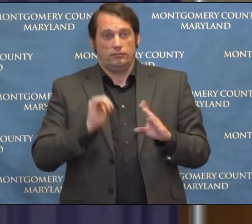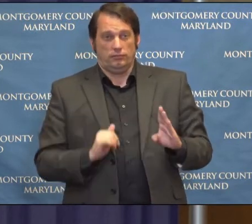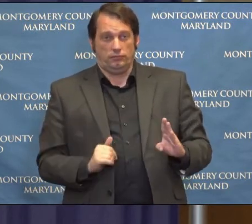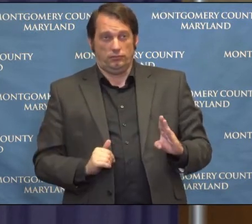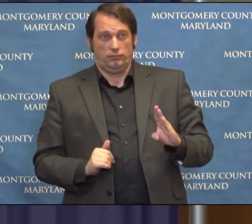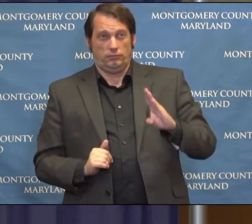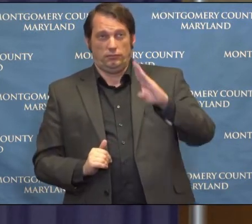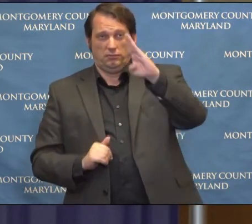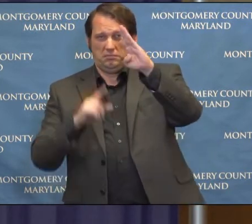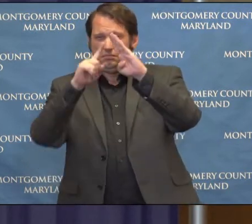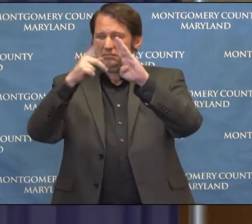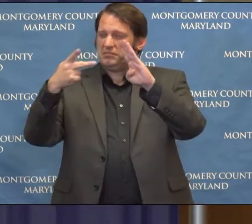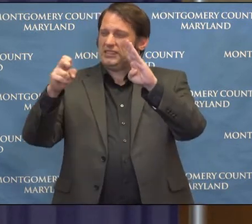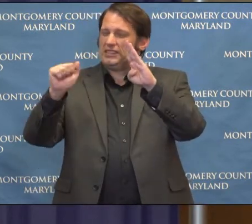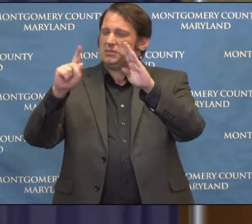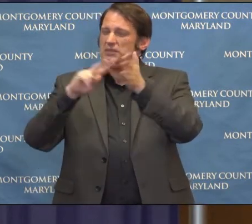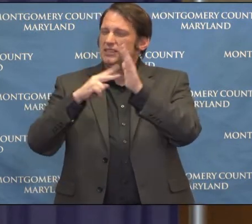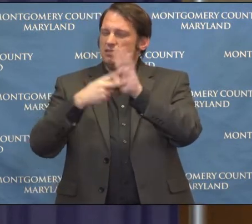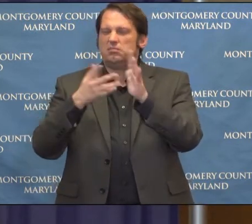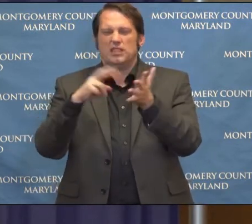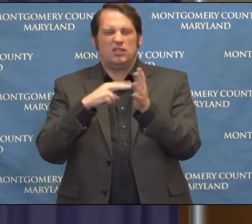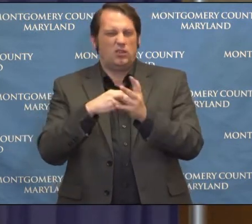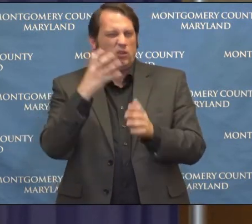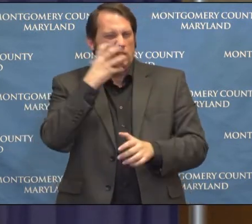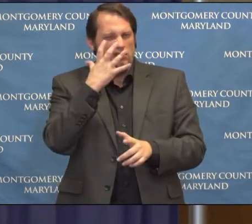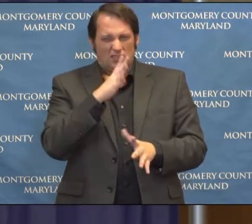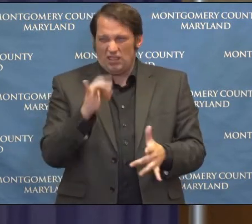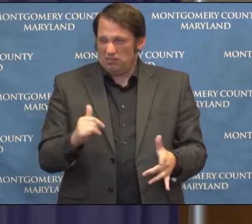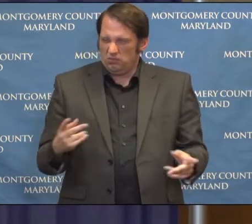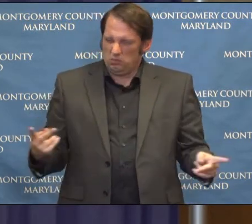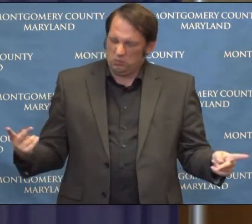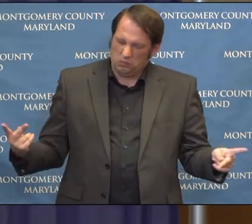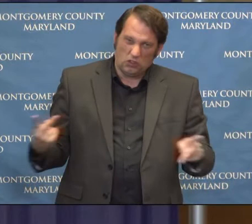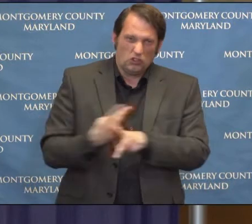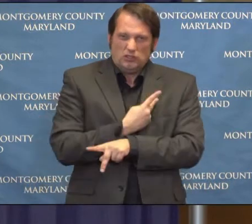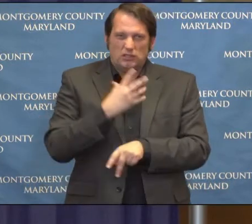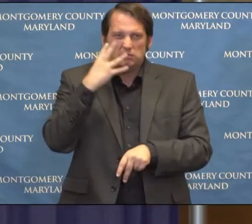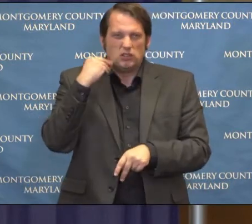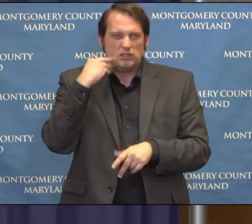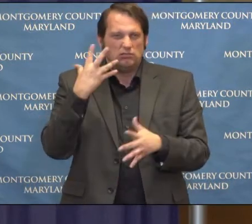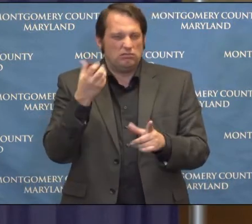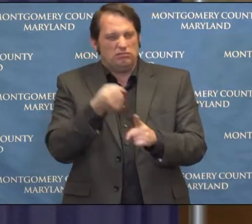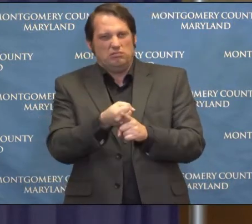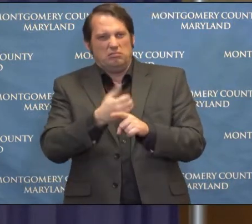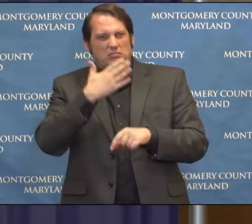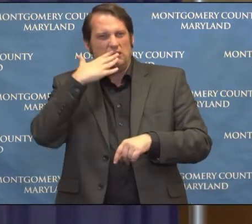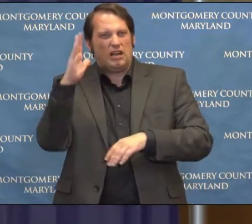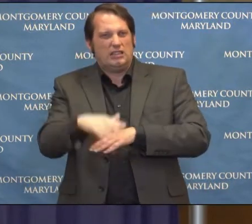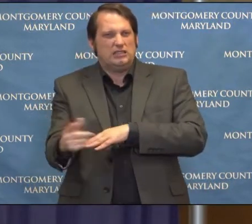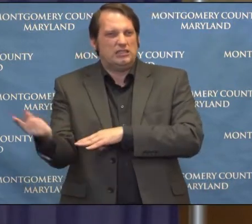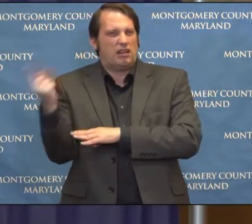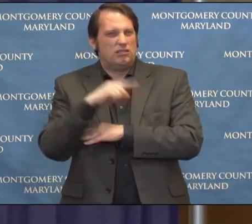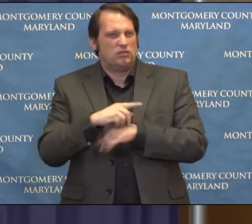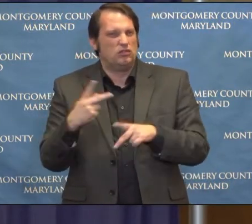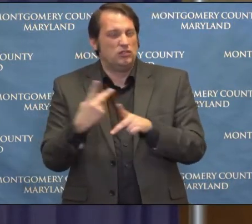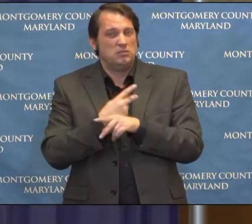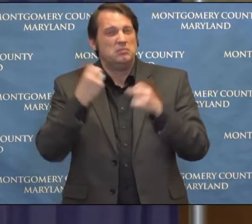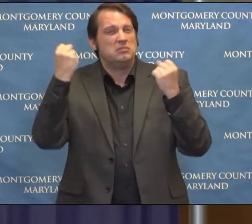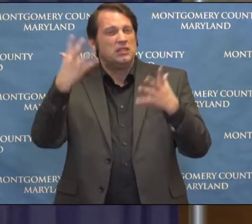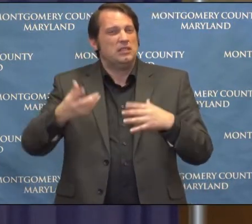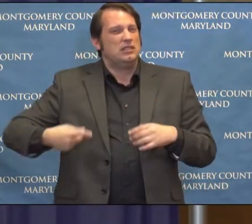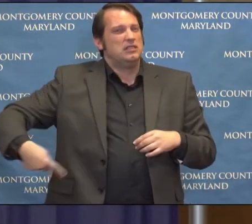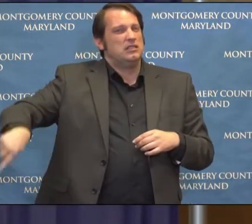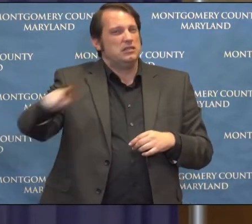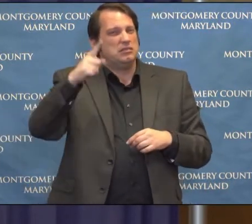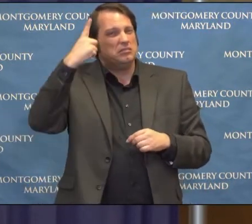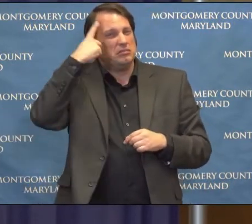you've mentioned, there was speculation. This is how the models changed. At one point, it said our peak was going to be in June. Then it was moved to May.